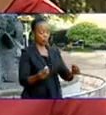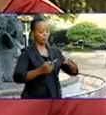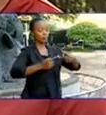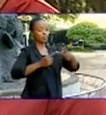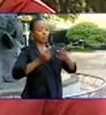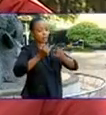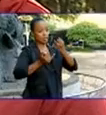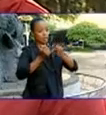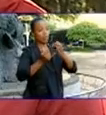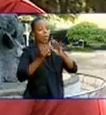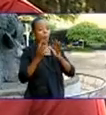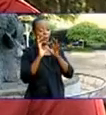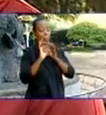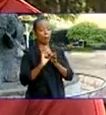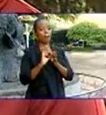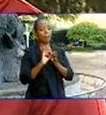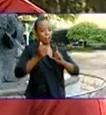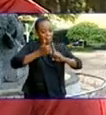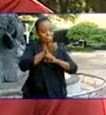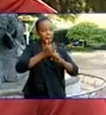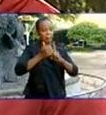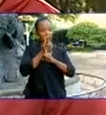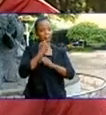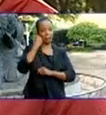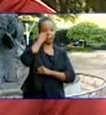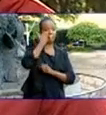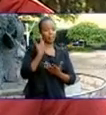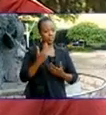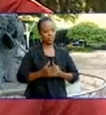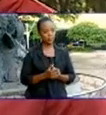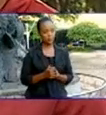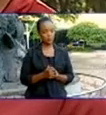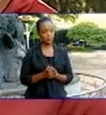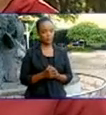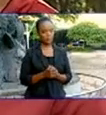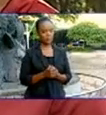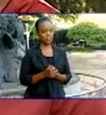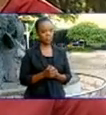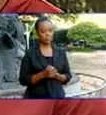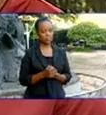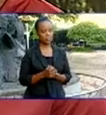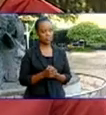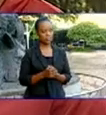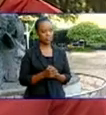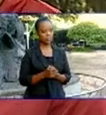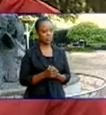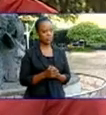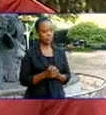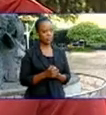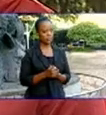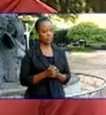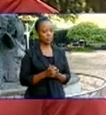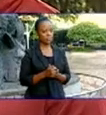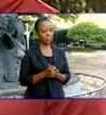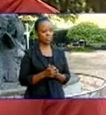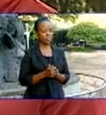domestic violence. Of course, we do get lots of those. We also help like emotionally, because you get